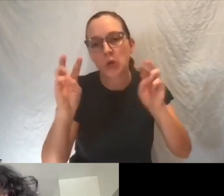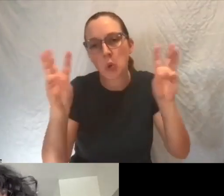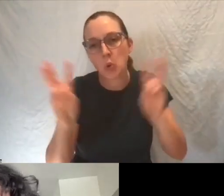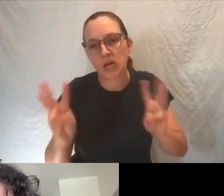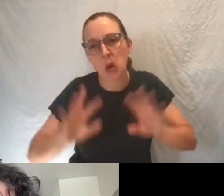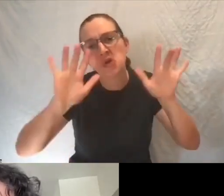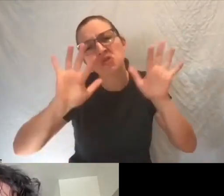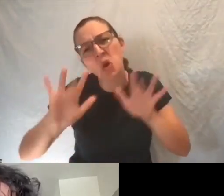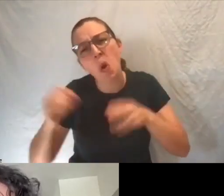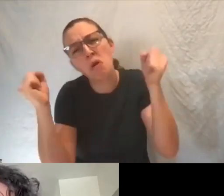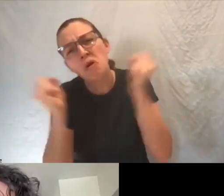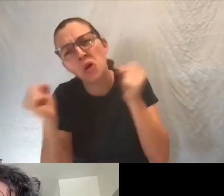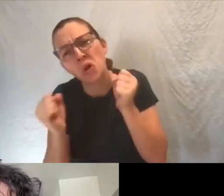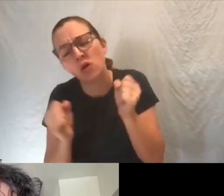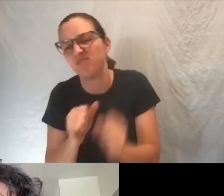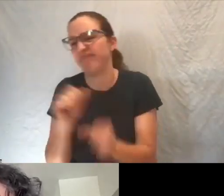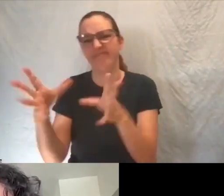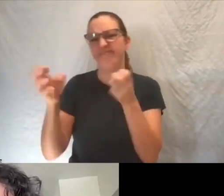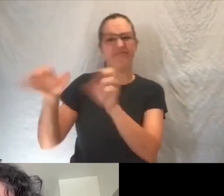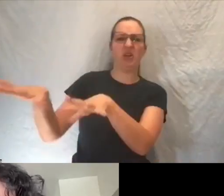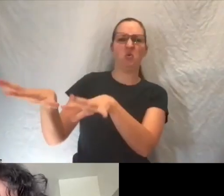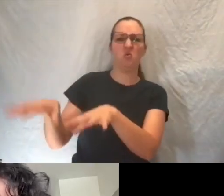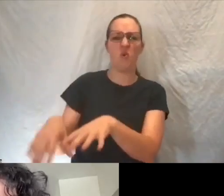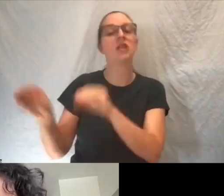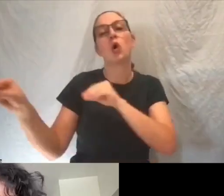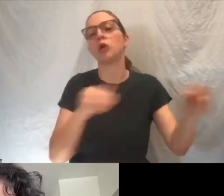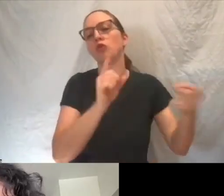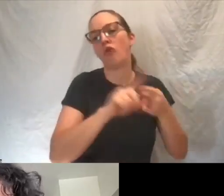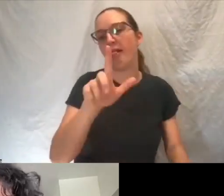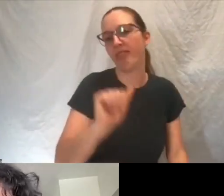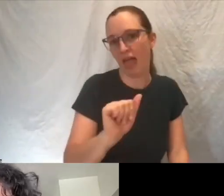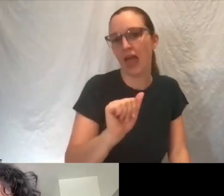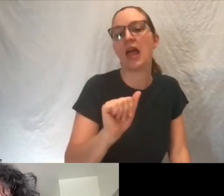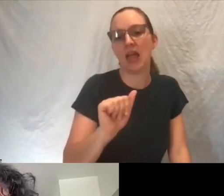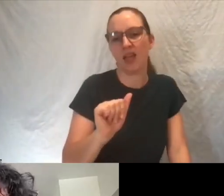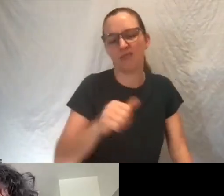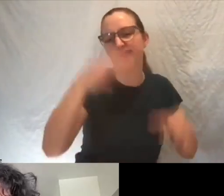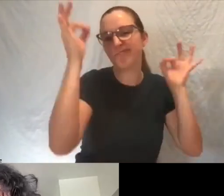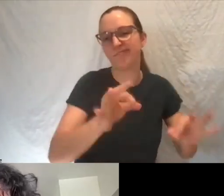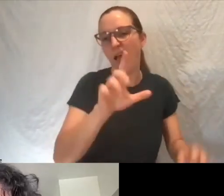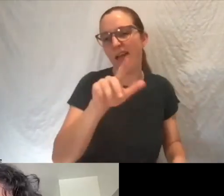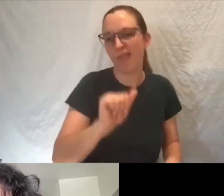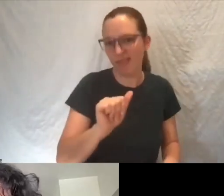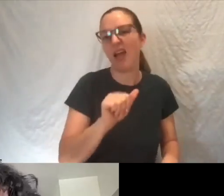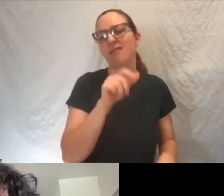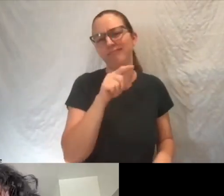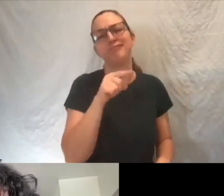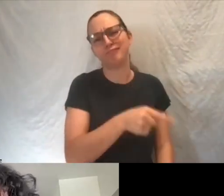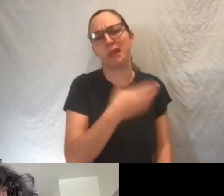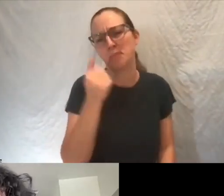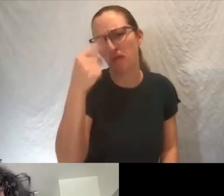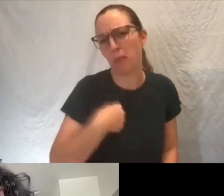in the cold, and that was not something that I wanted to continue doing. So I decided Los Angeles would be a better place for